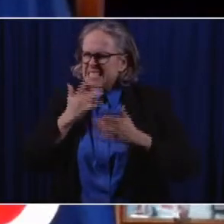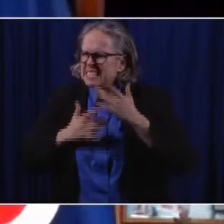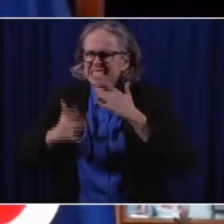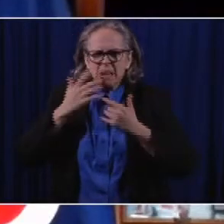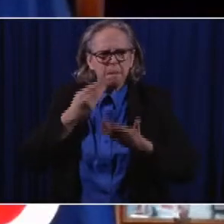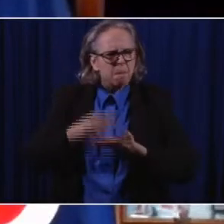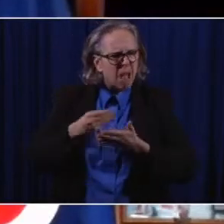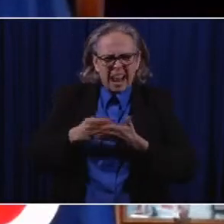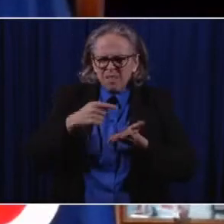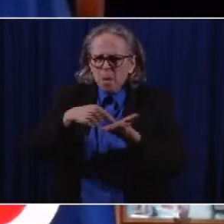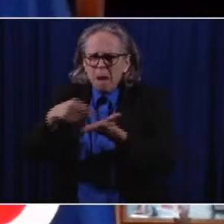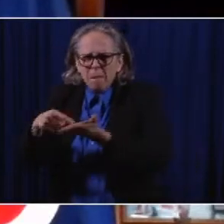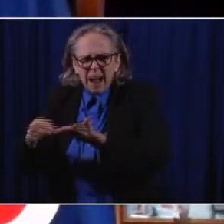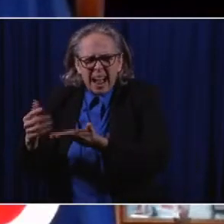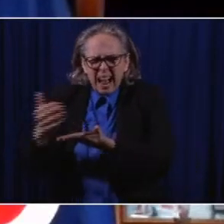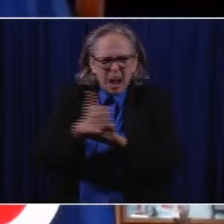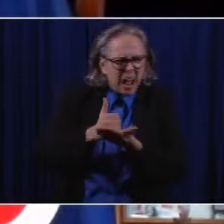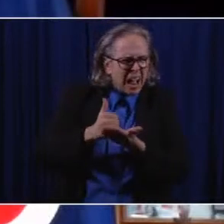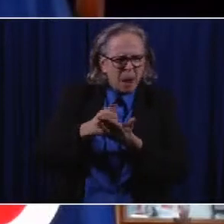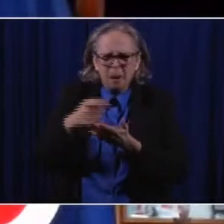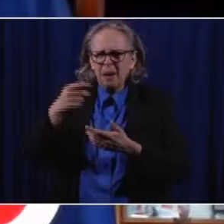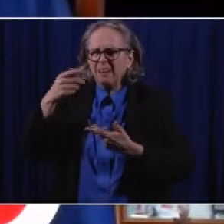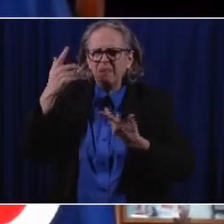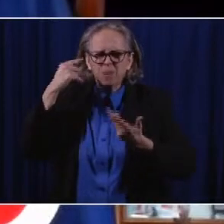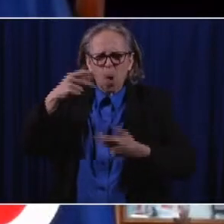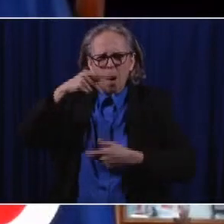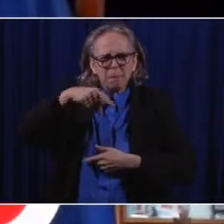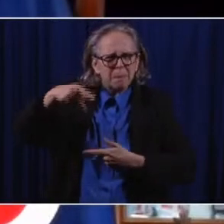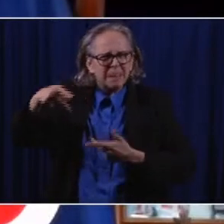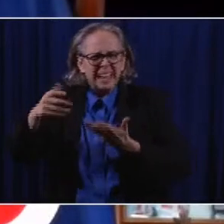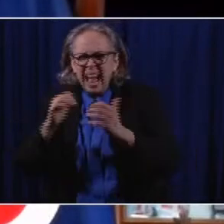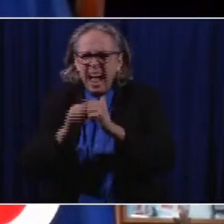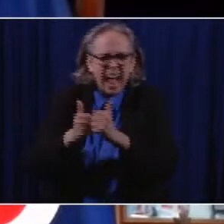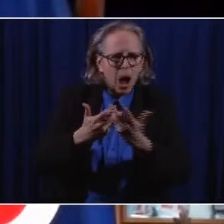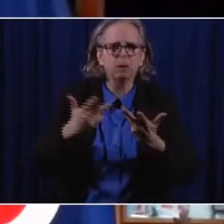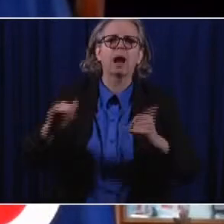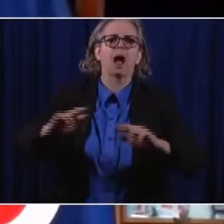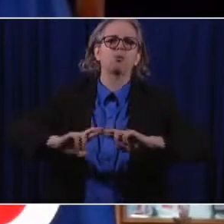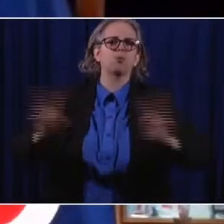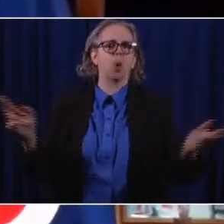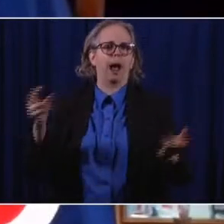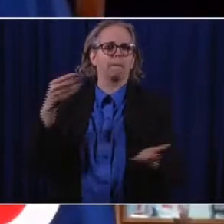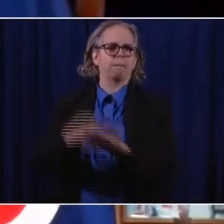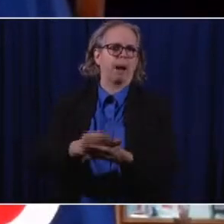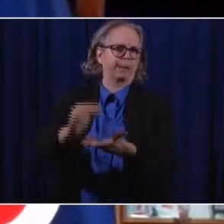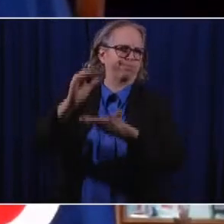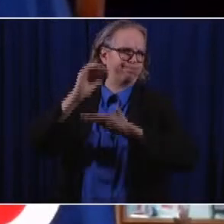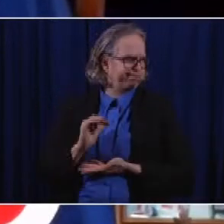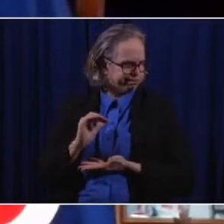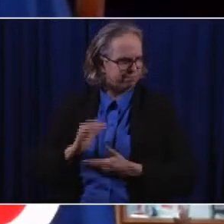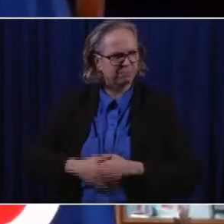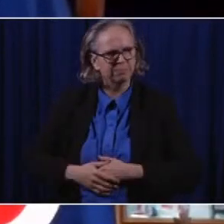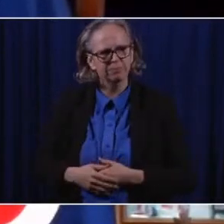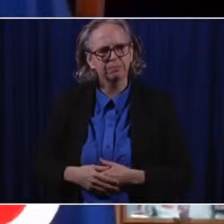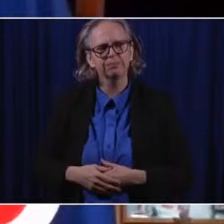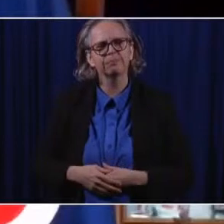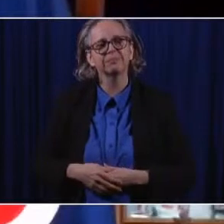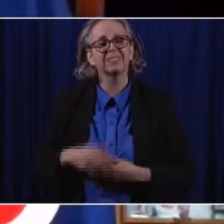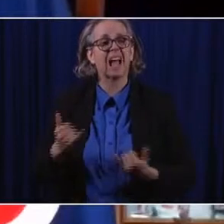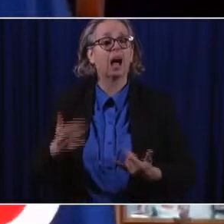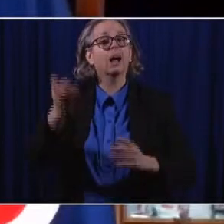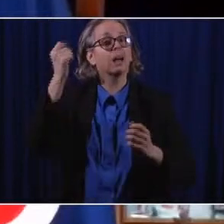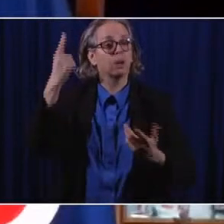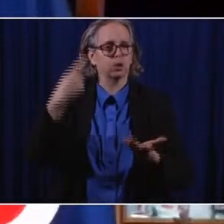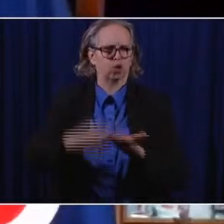their COVID-related costs. Additionally, Bar and Restaurant Assistance Fund. Governor